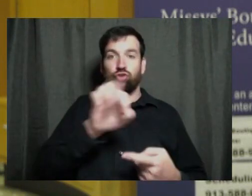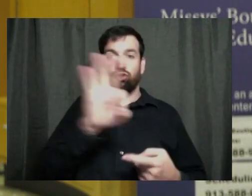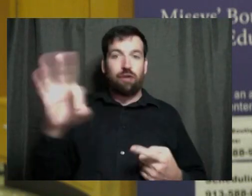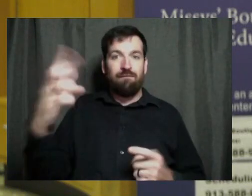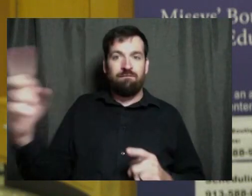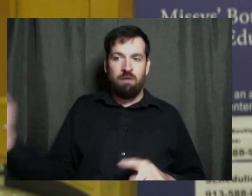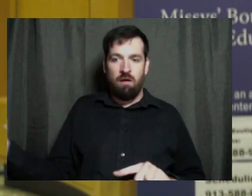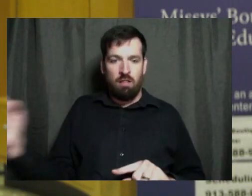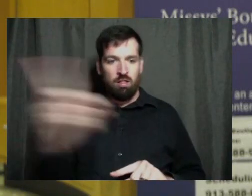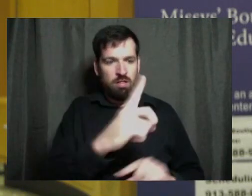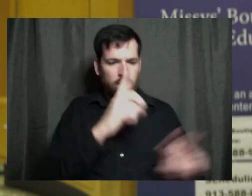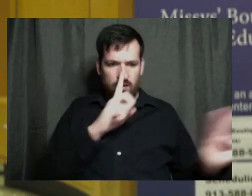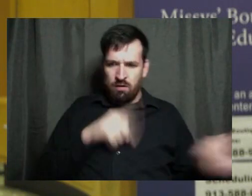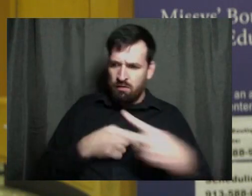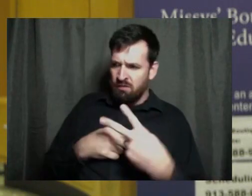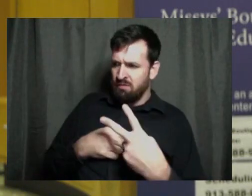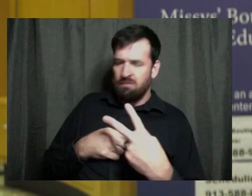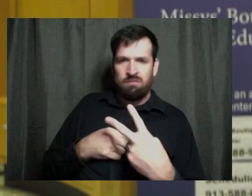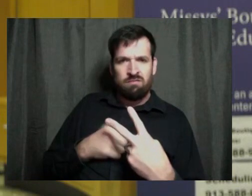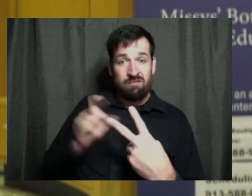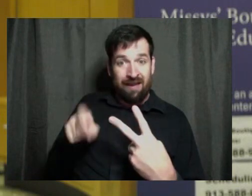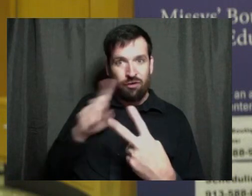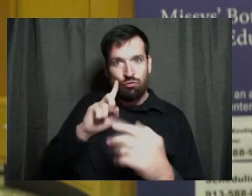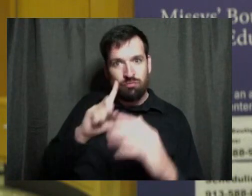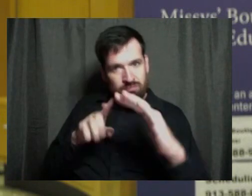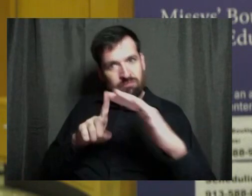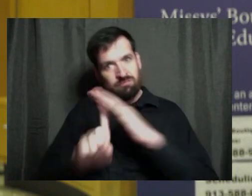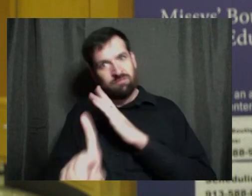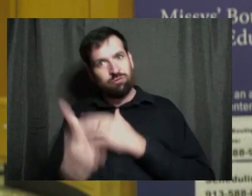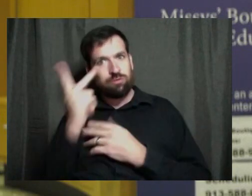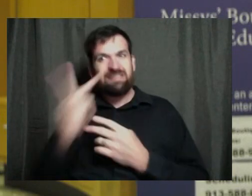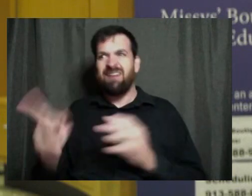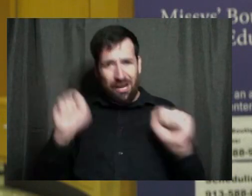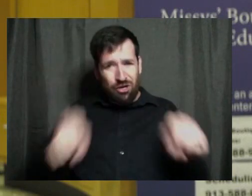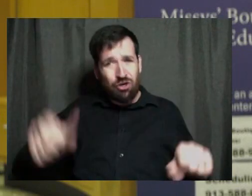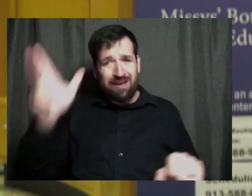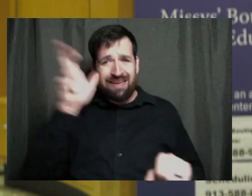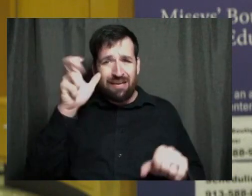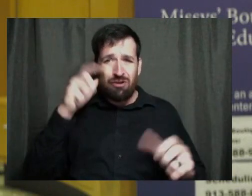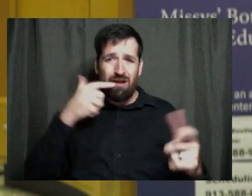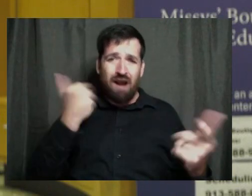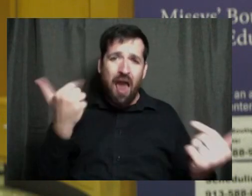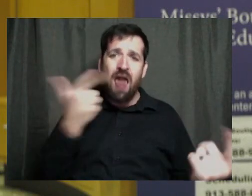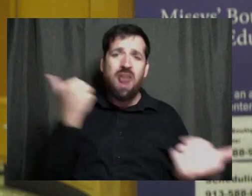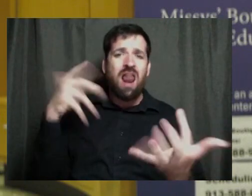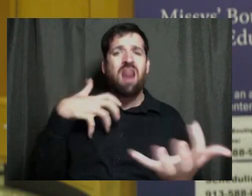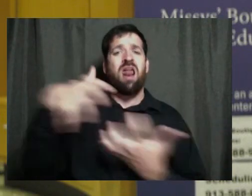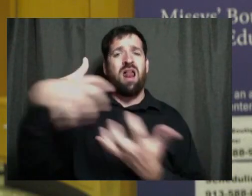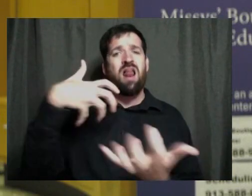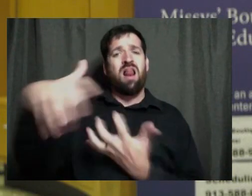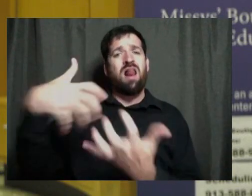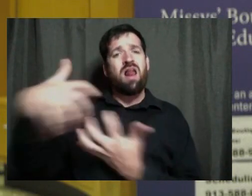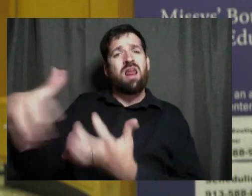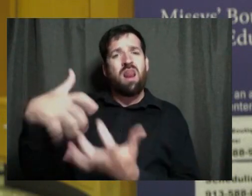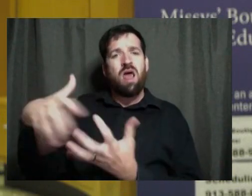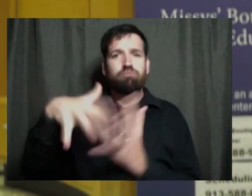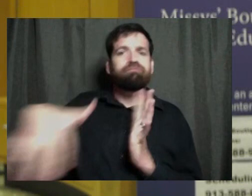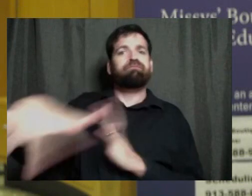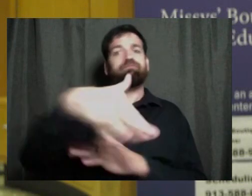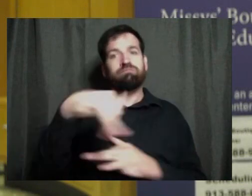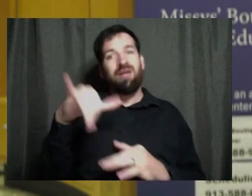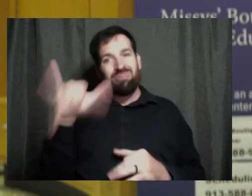he had to come in to see what was going on. He said, I can hear laughter all throughout the Cancer Center, and that's what happens in